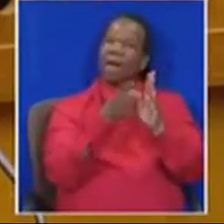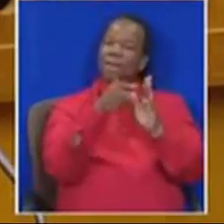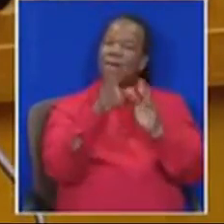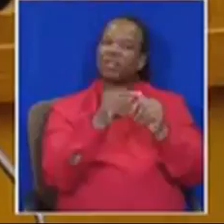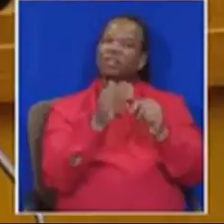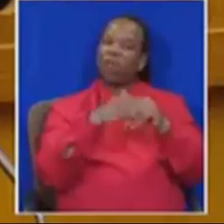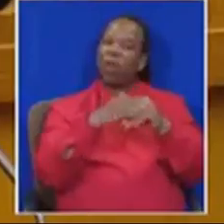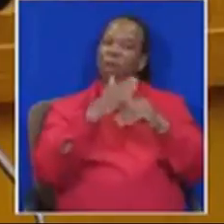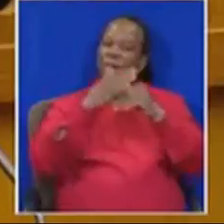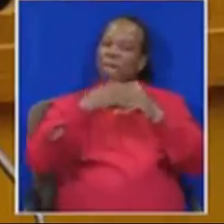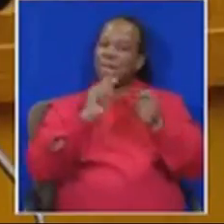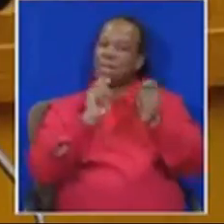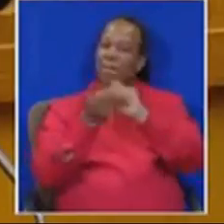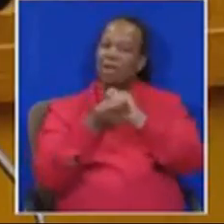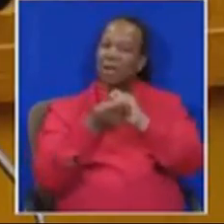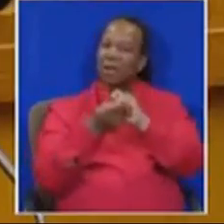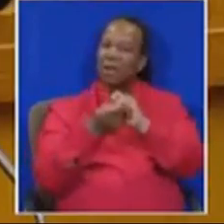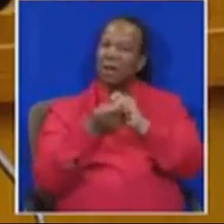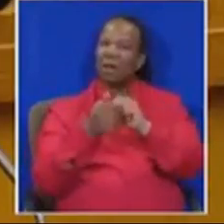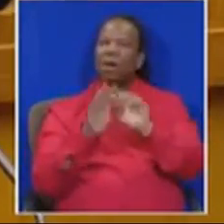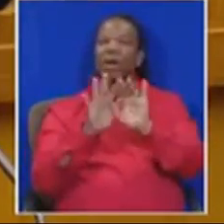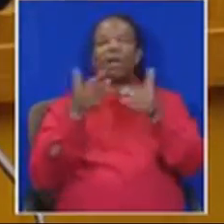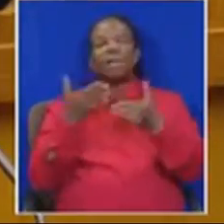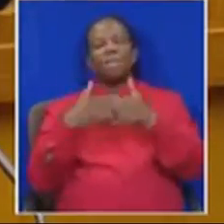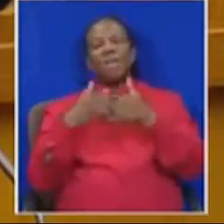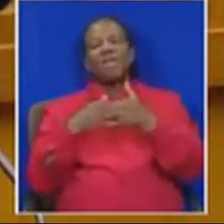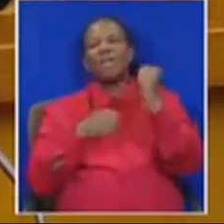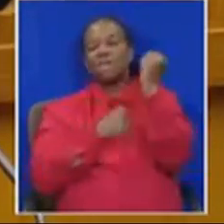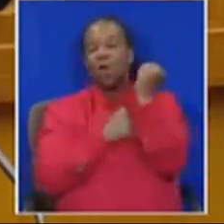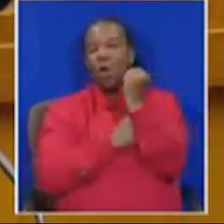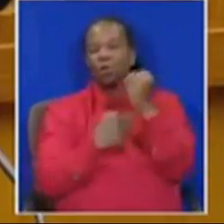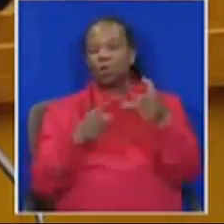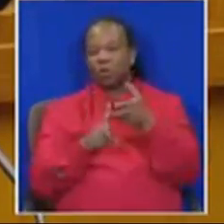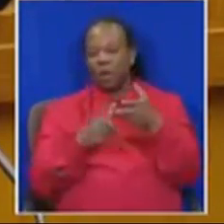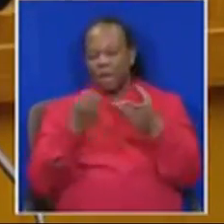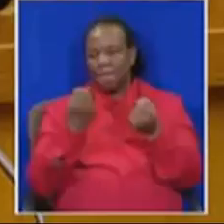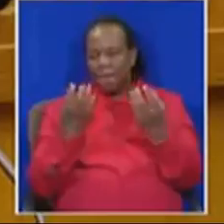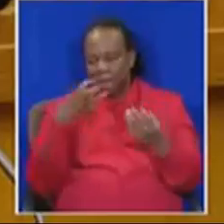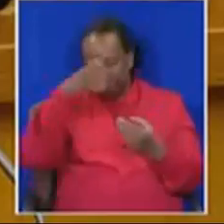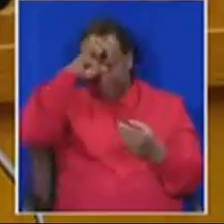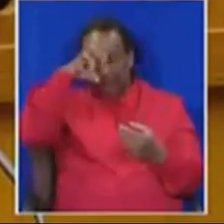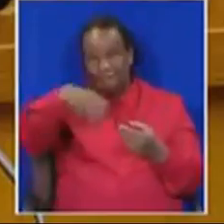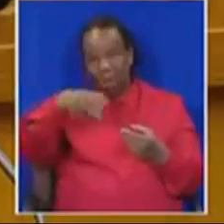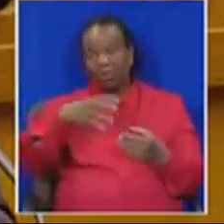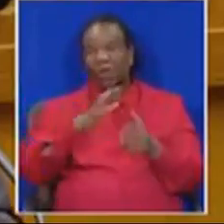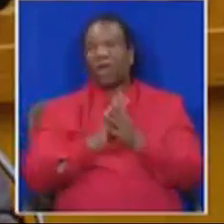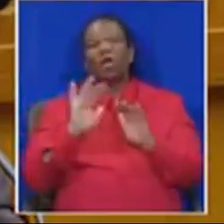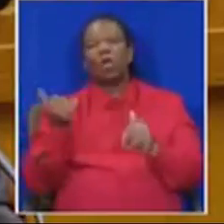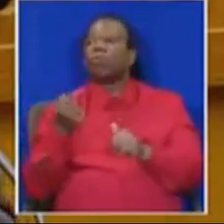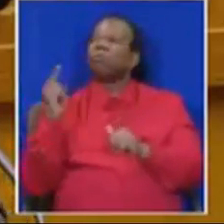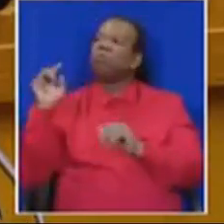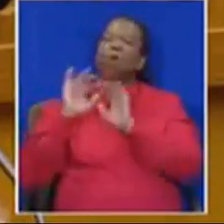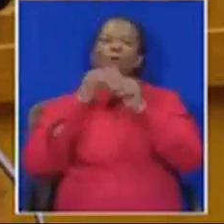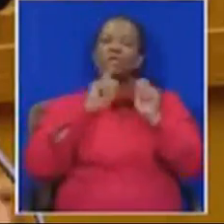improving. Many of our firms, many of our mines are seeing orders, increased orders coming